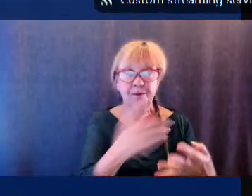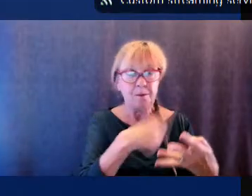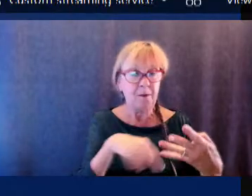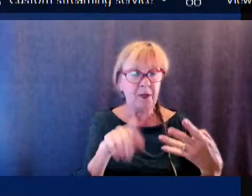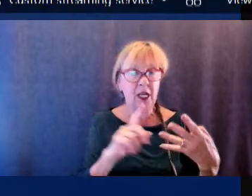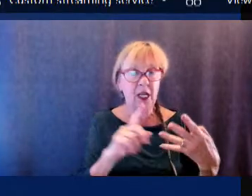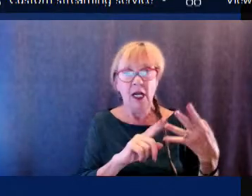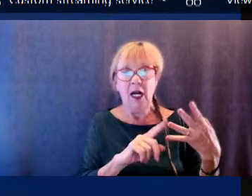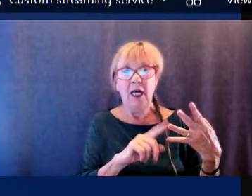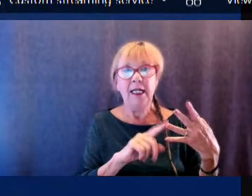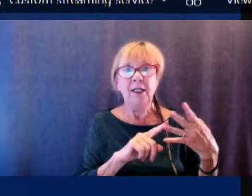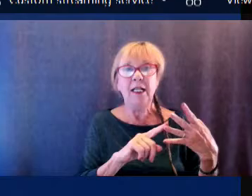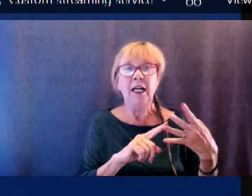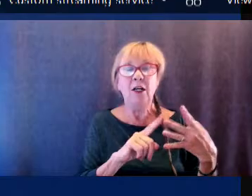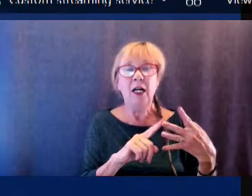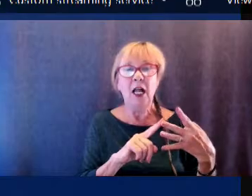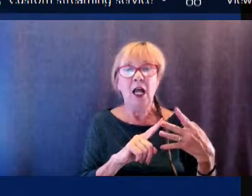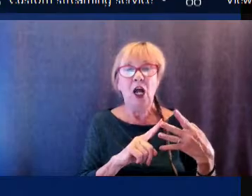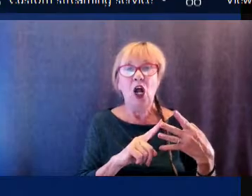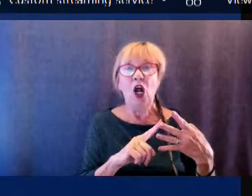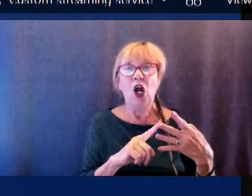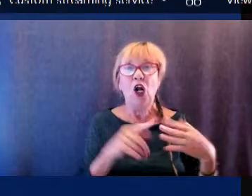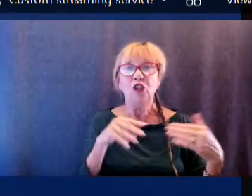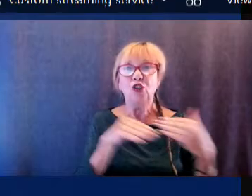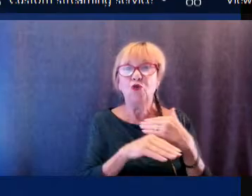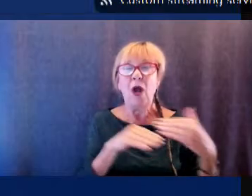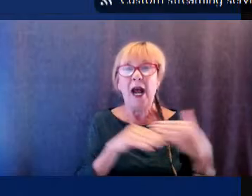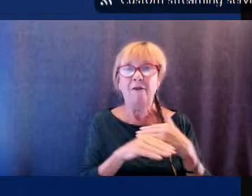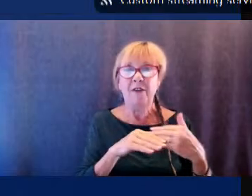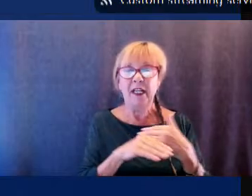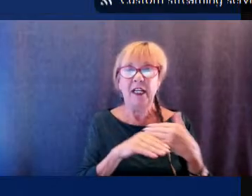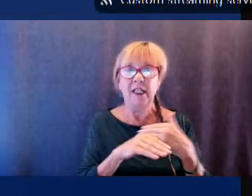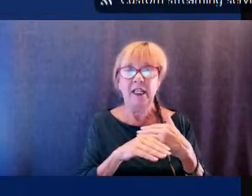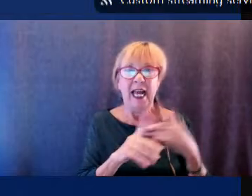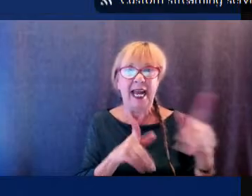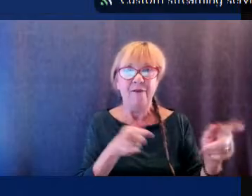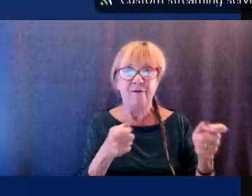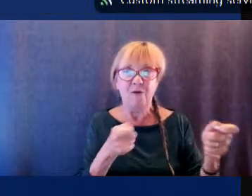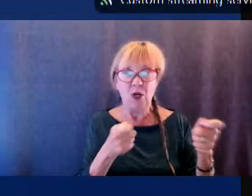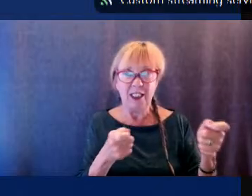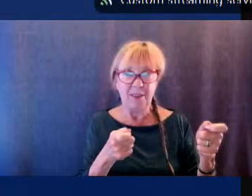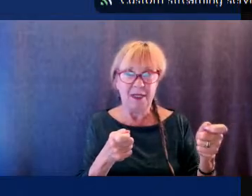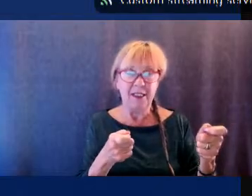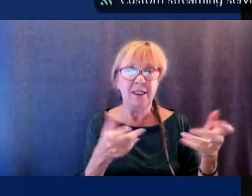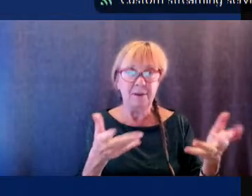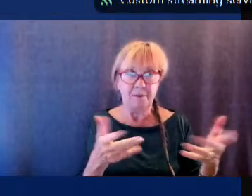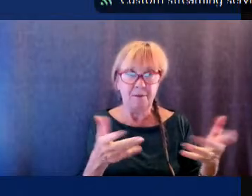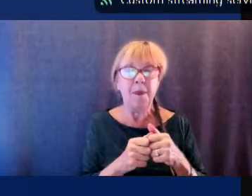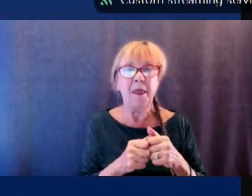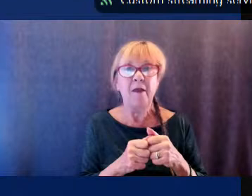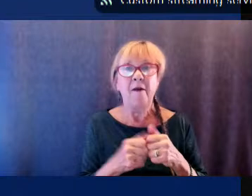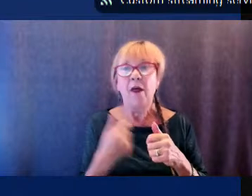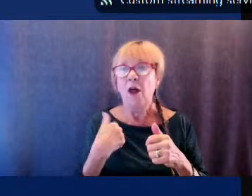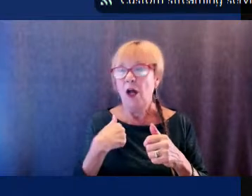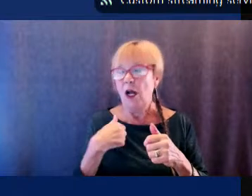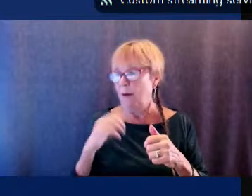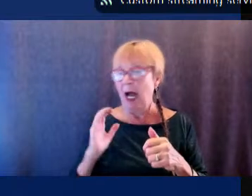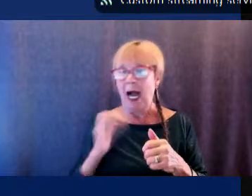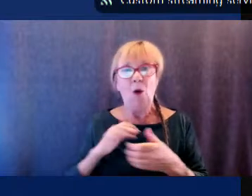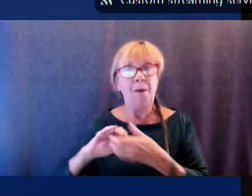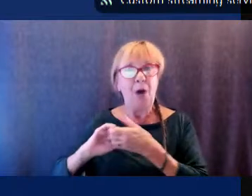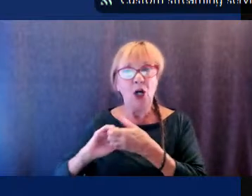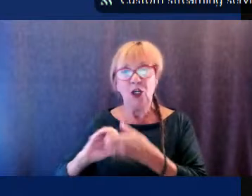and the deputies at Altadena Station, plus the overtime people that are coming in, and our partners at the CHP are doing a great job with